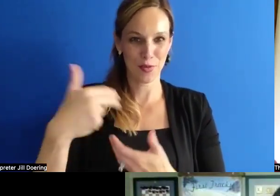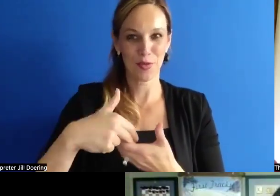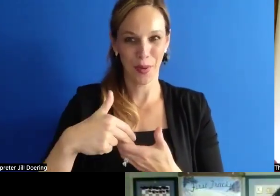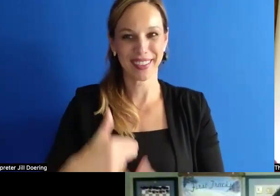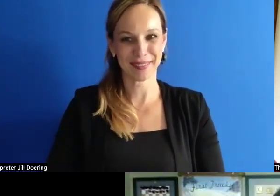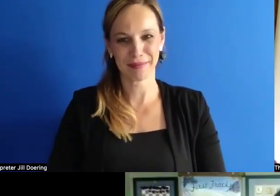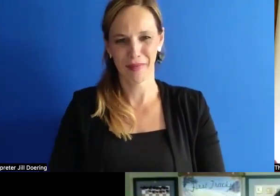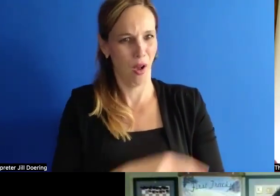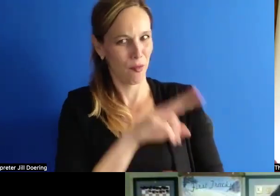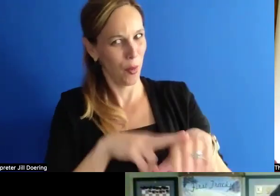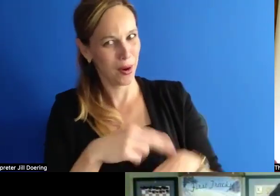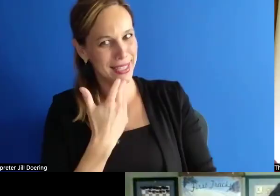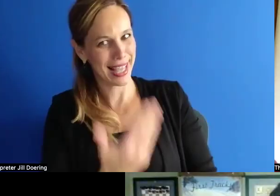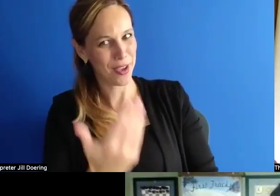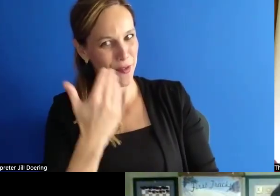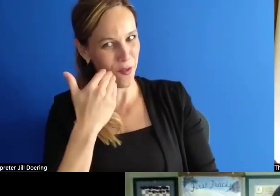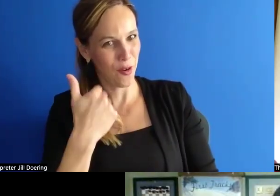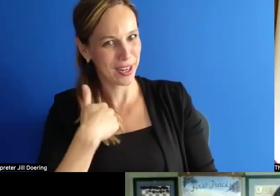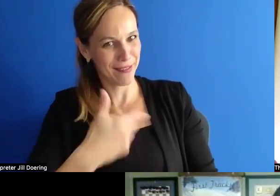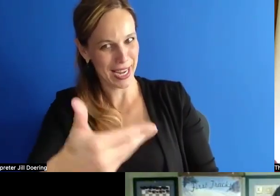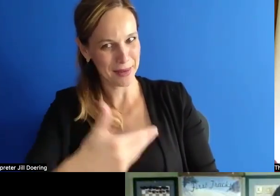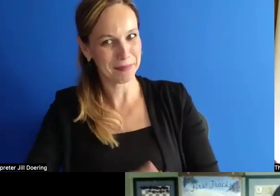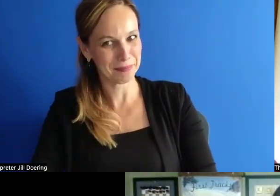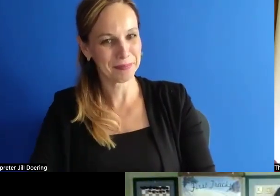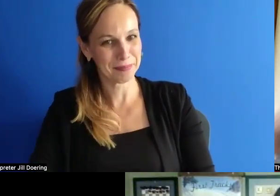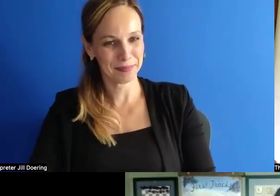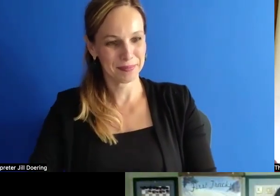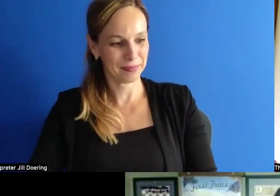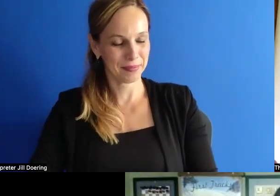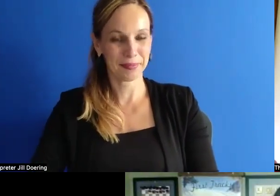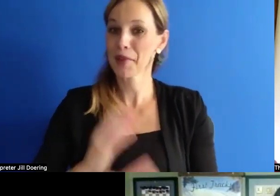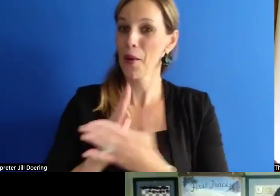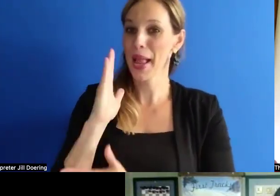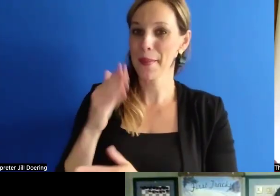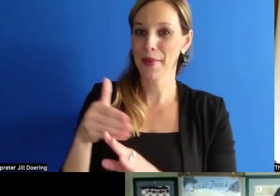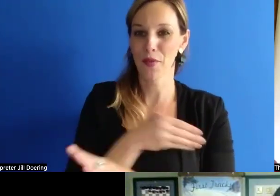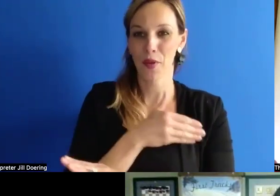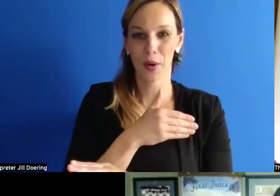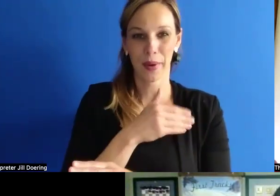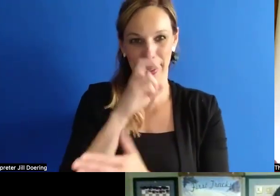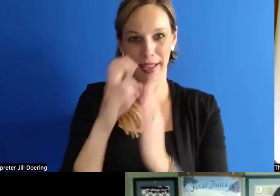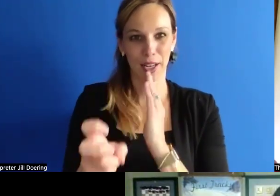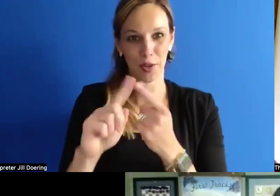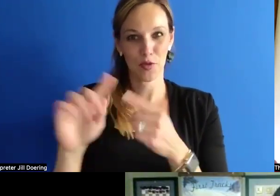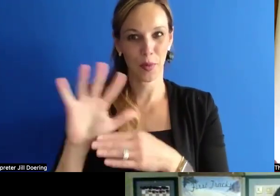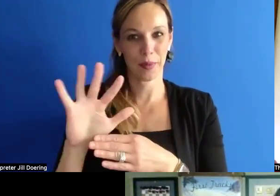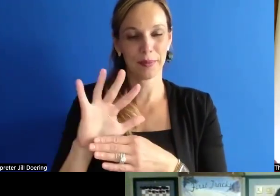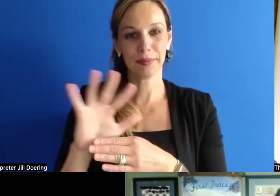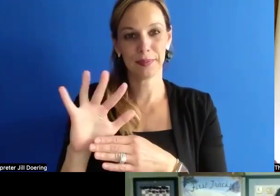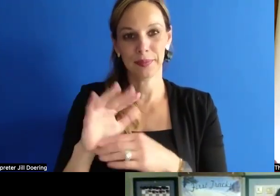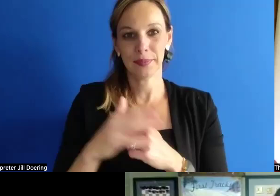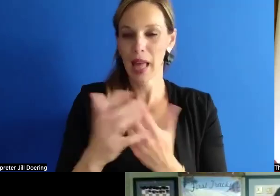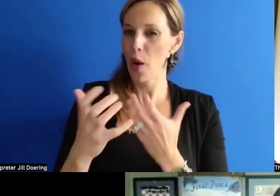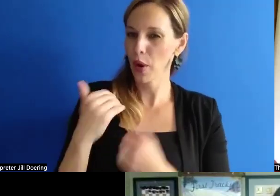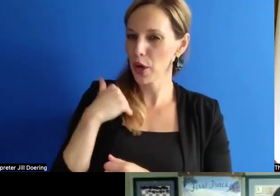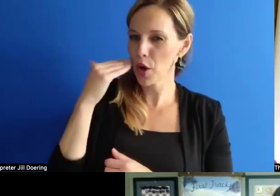Of course. Thank you for having me. All right, before we get into about movies, I would like to know a little bit more